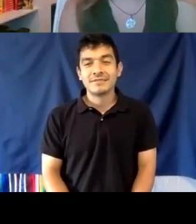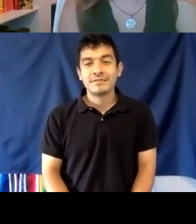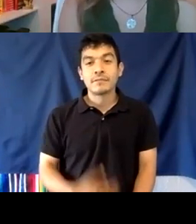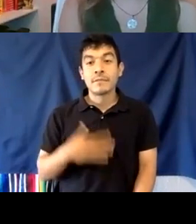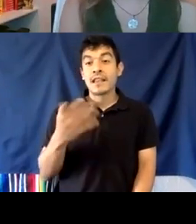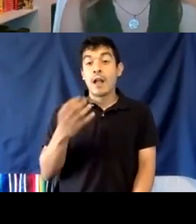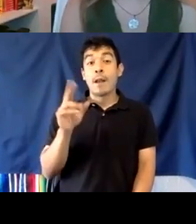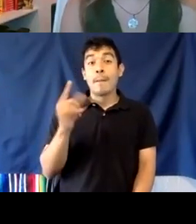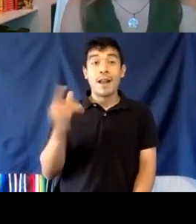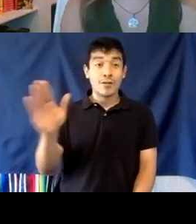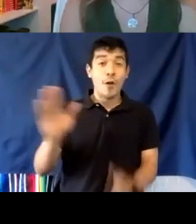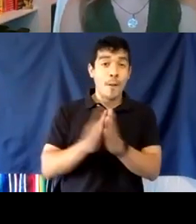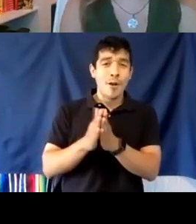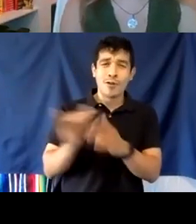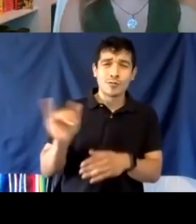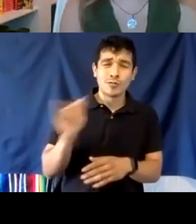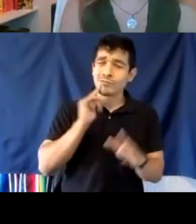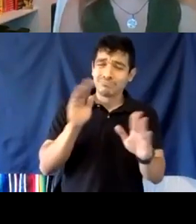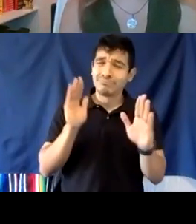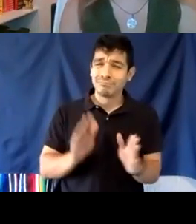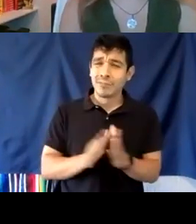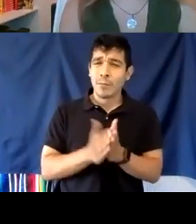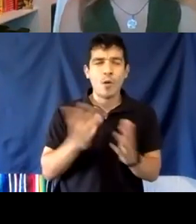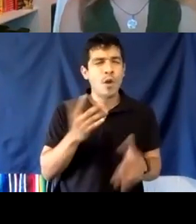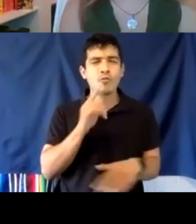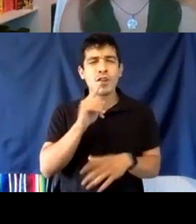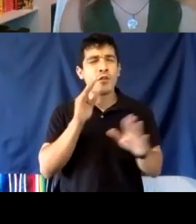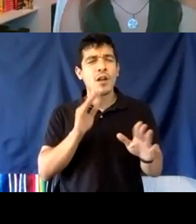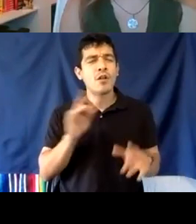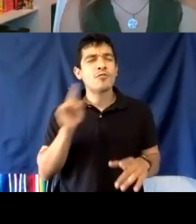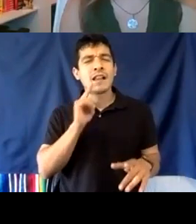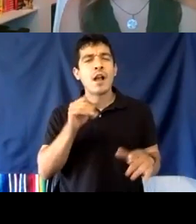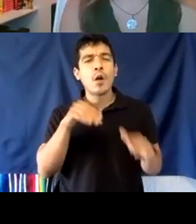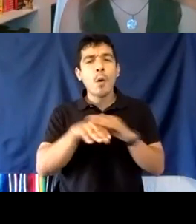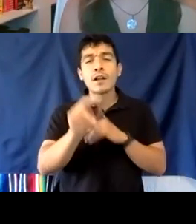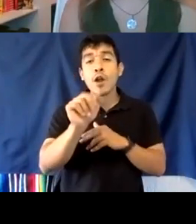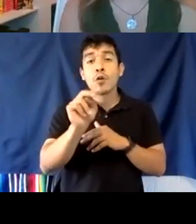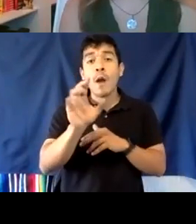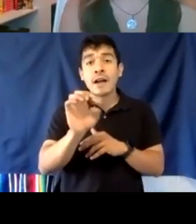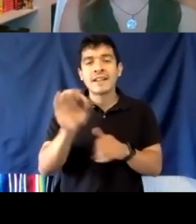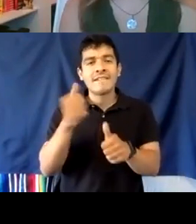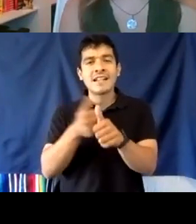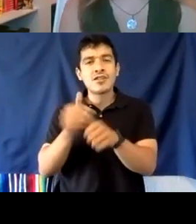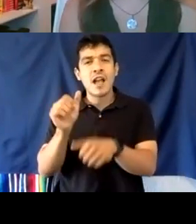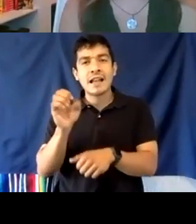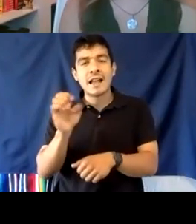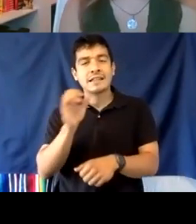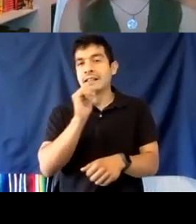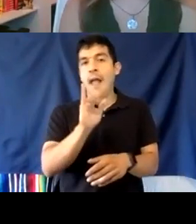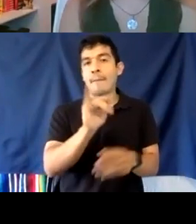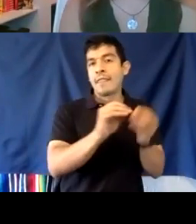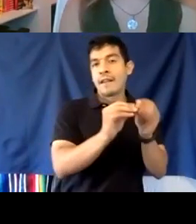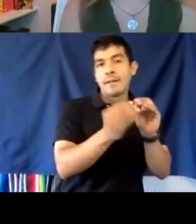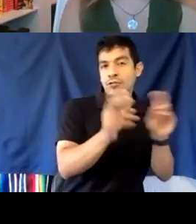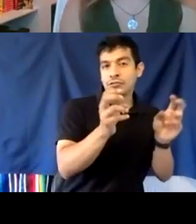it too. It's such a fantastic volume. And I think that what's really great about it is that it goes into the nuance of each case. It is not by the numbers, but